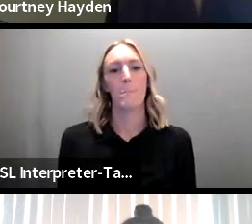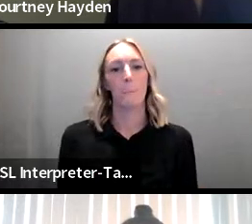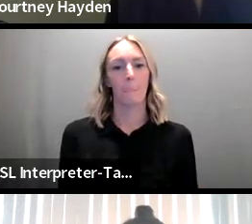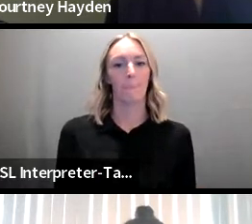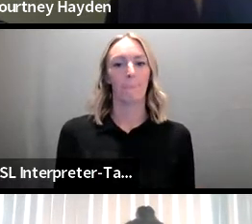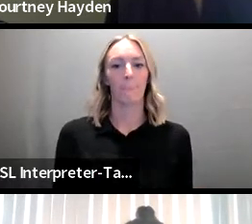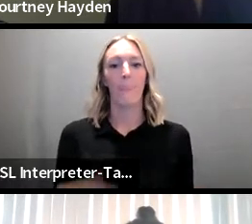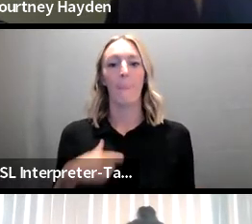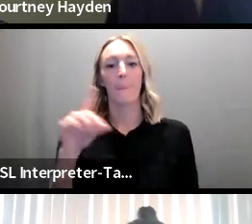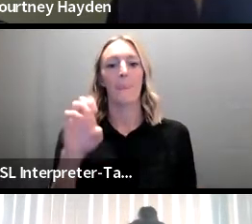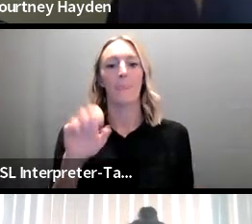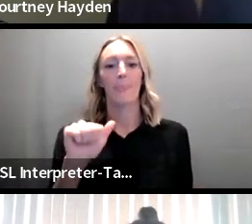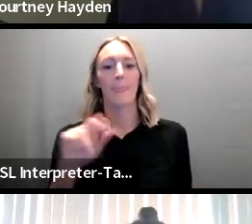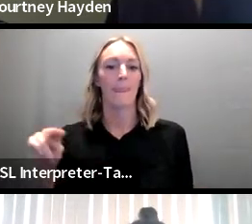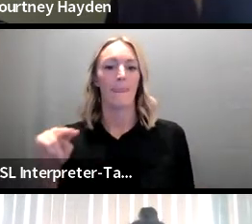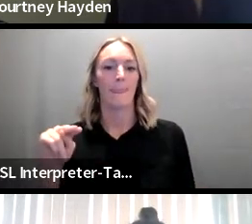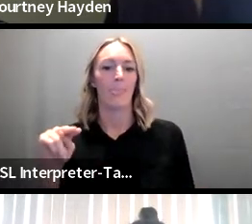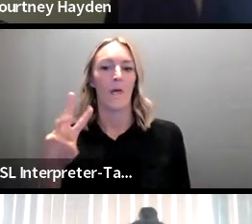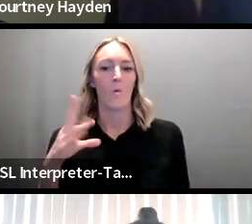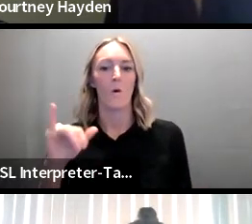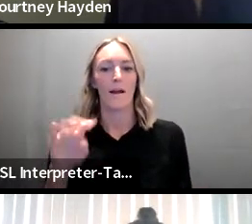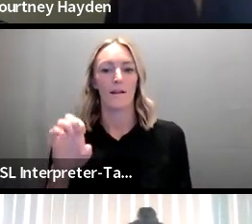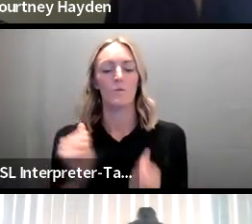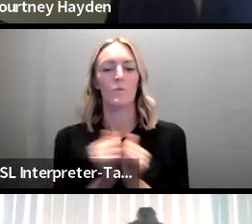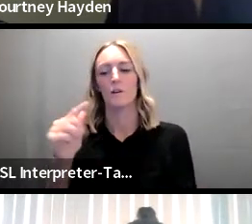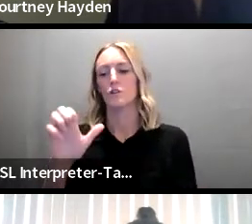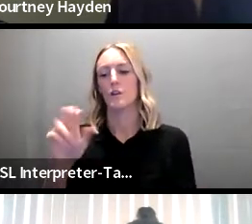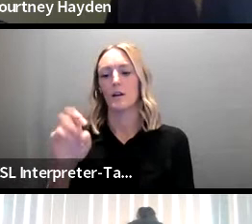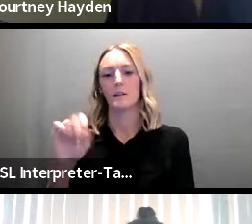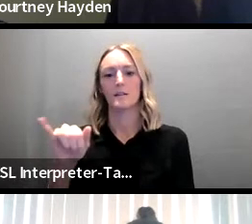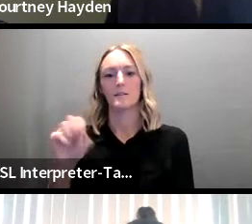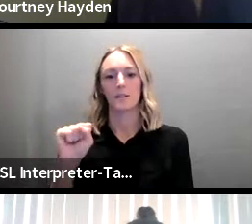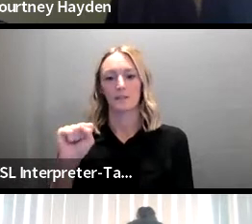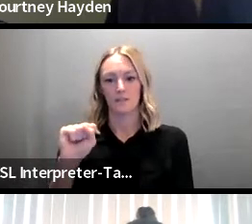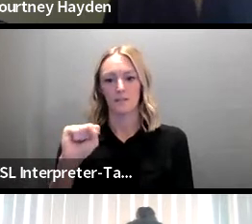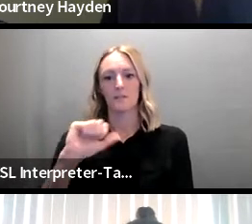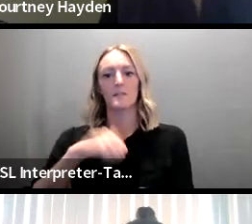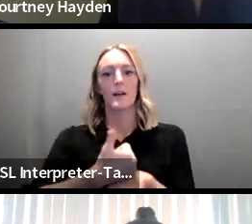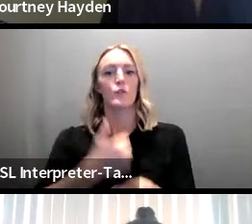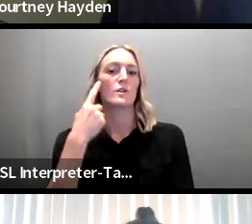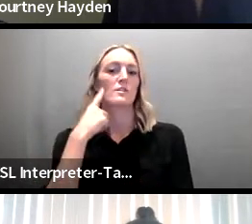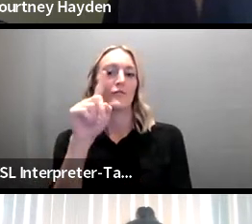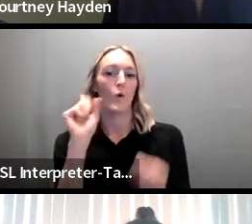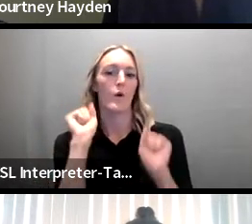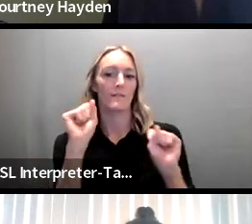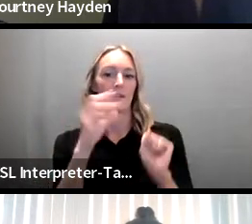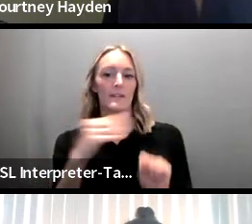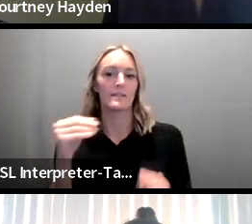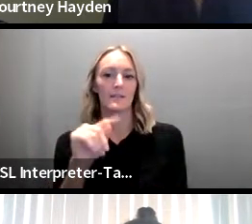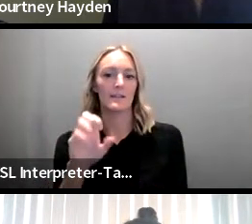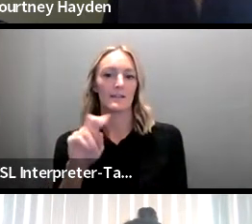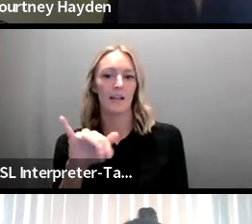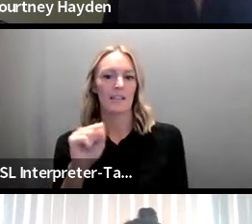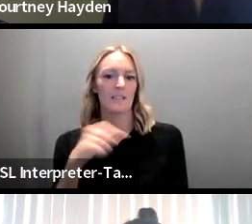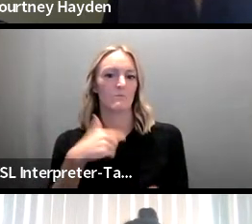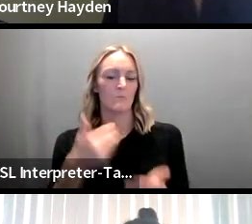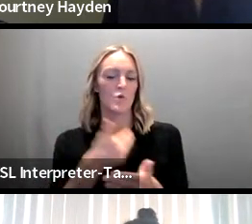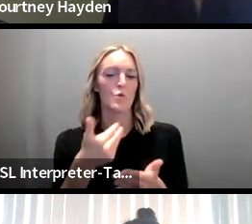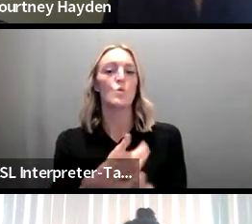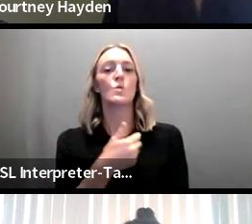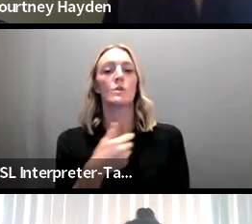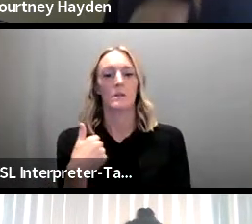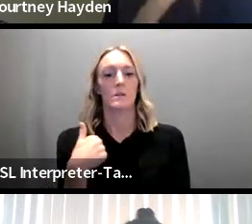Hi, I'm Deanne White. I'm with the Genesis Foundation for Fitness and Tennis, and I'm new. We give out beds to children